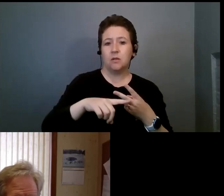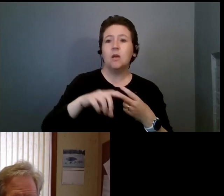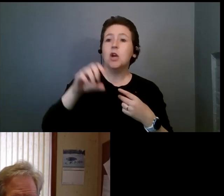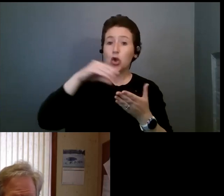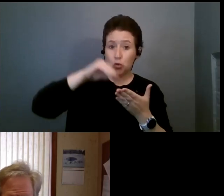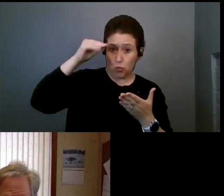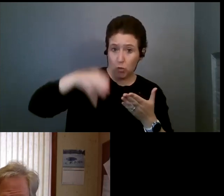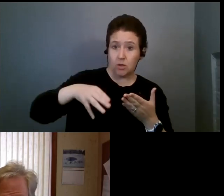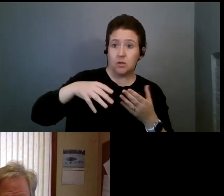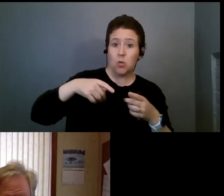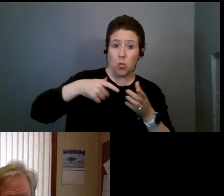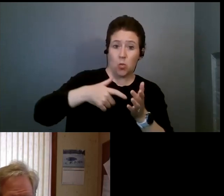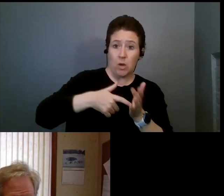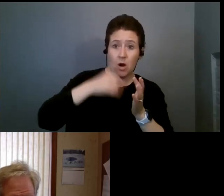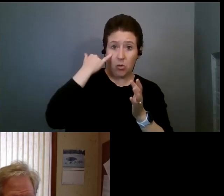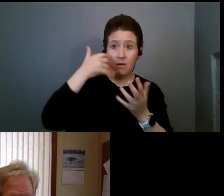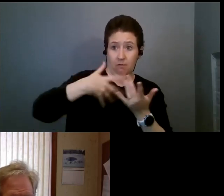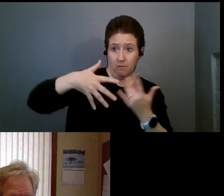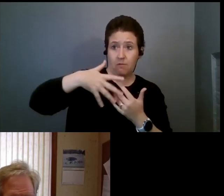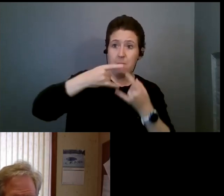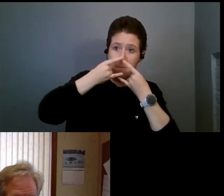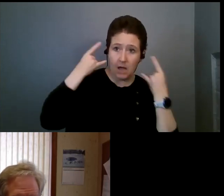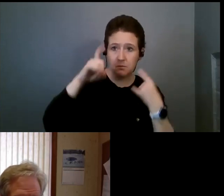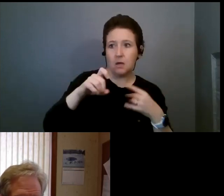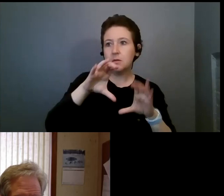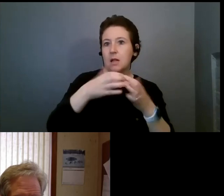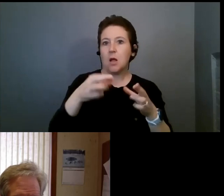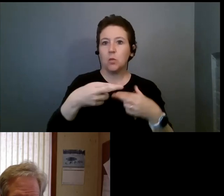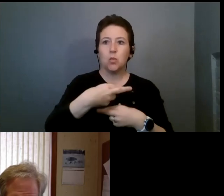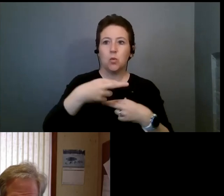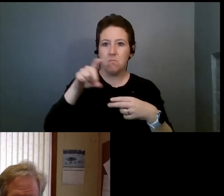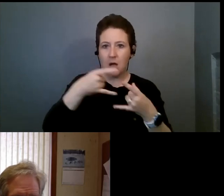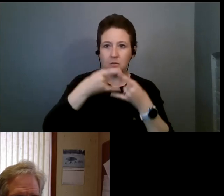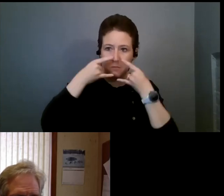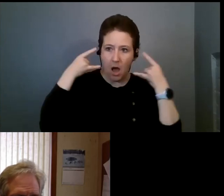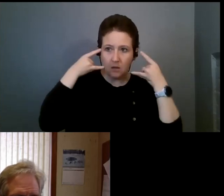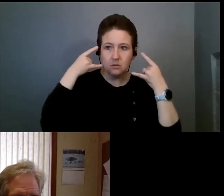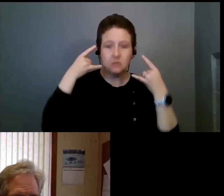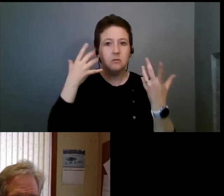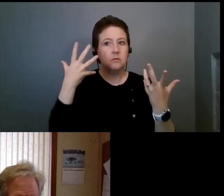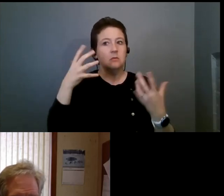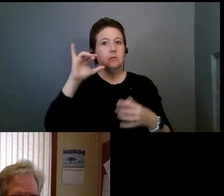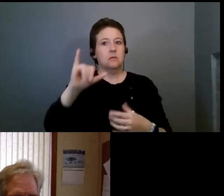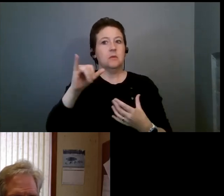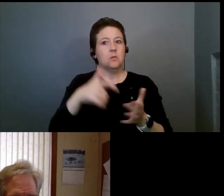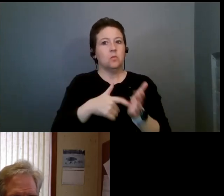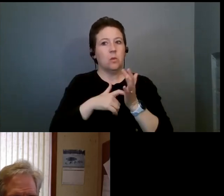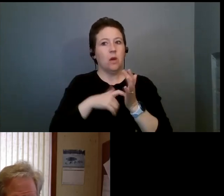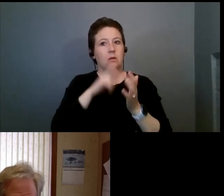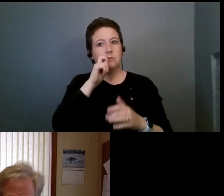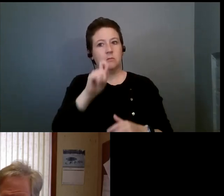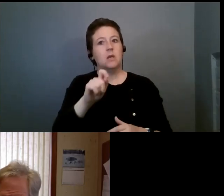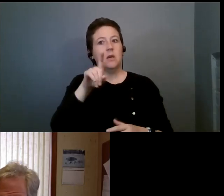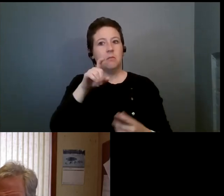are required in group settings to wear masks, certainly in classrooms to wear masks. That's definitely part of our requirement. We require